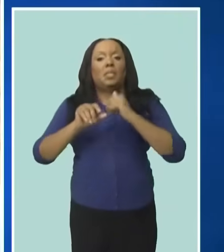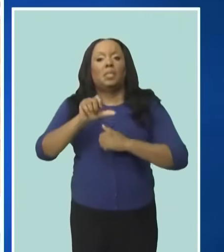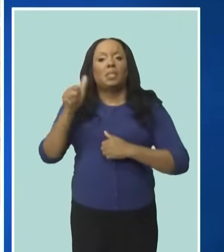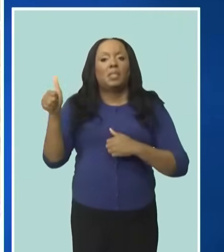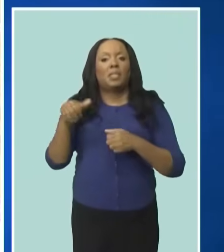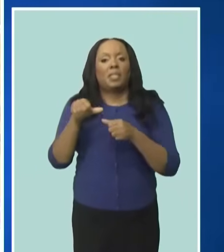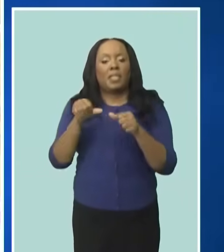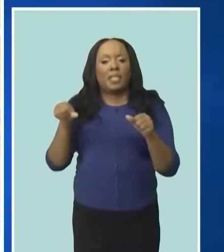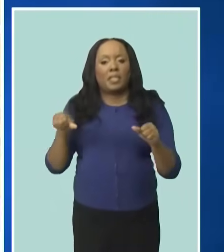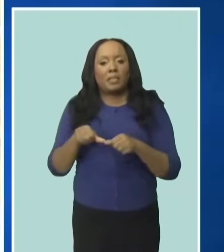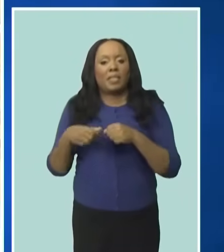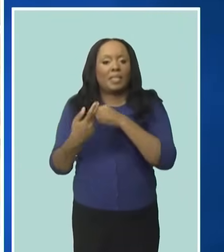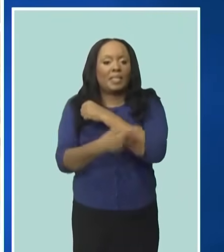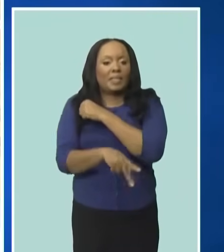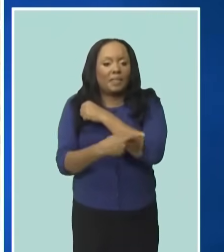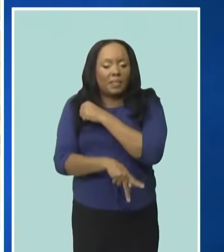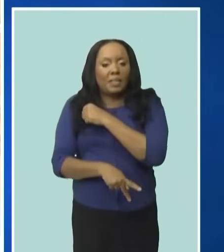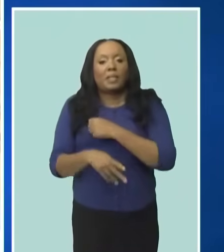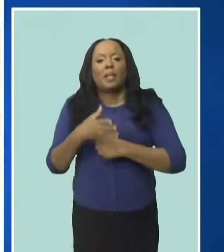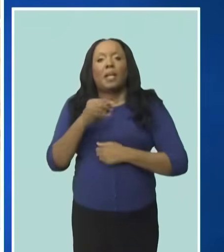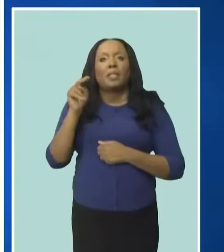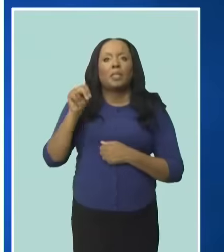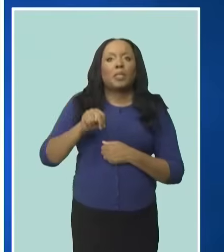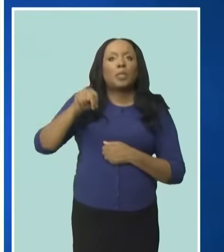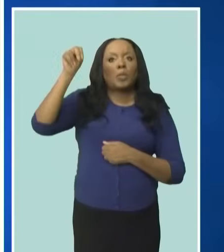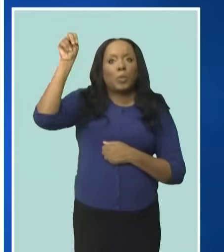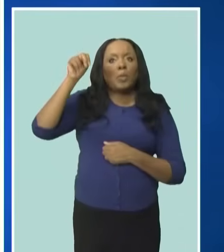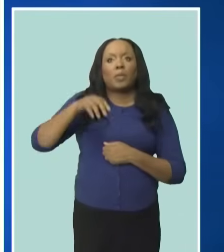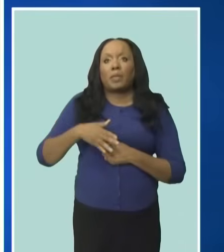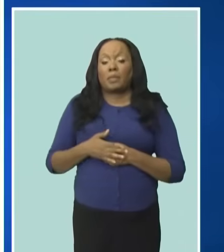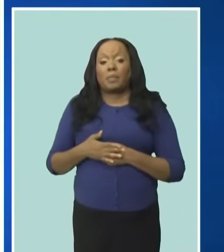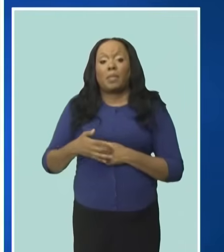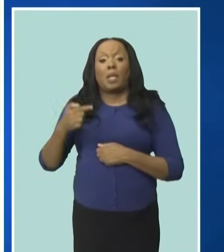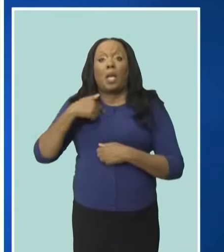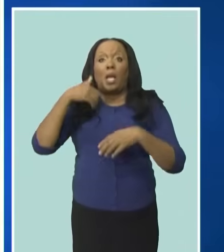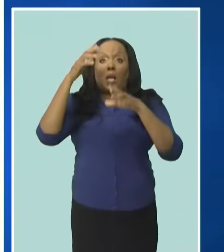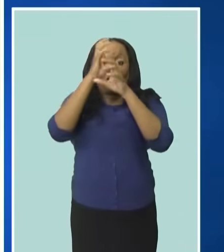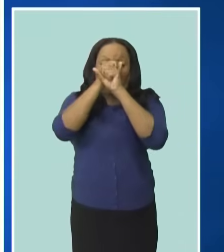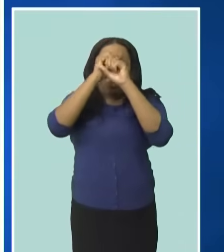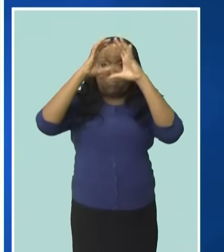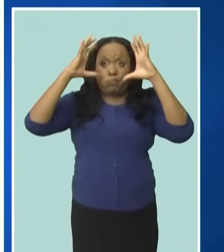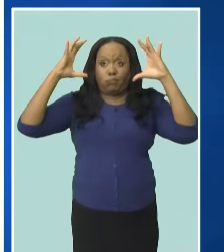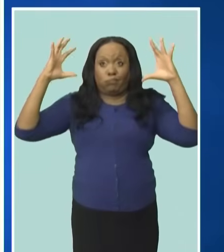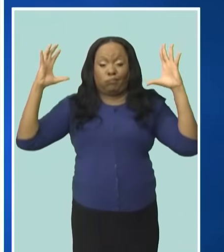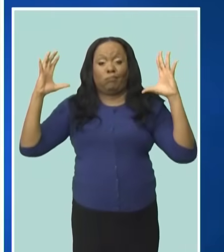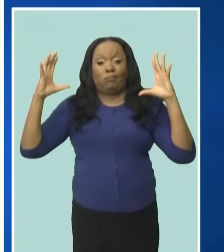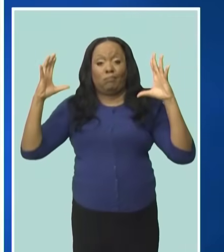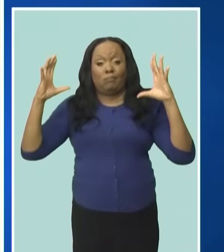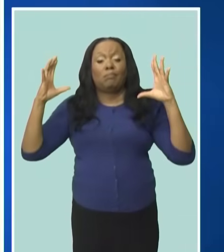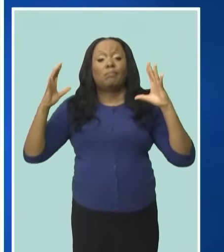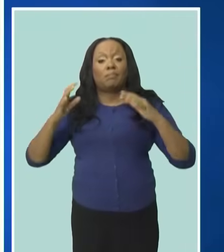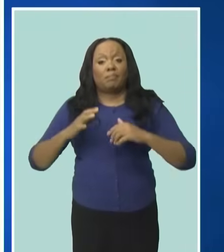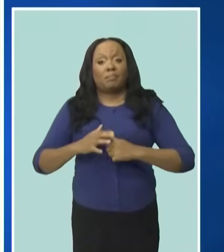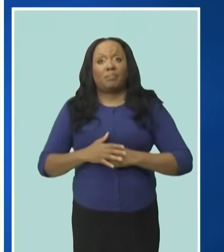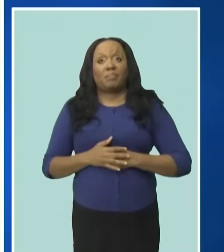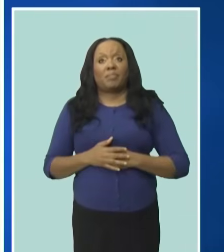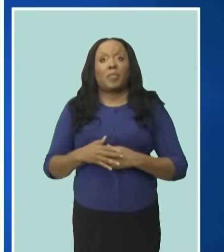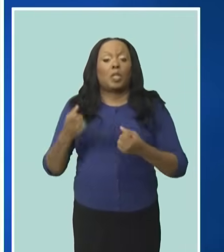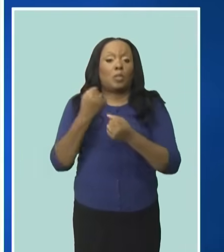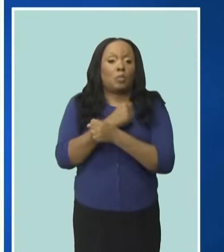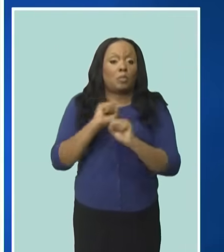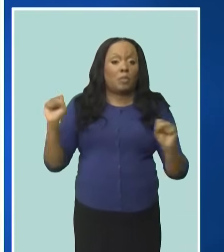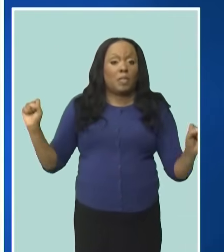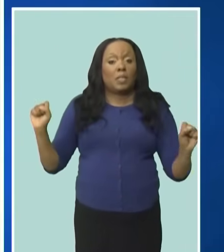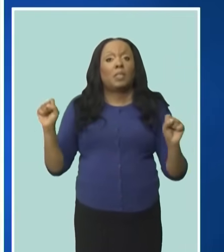in the north for simulation purposes. I envision the creation of a dedicated practical firefighting and rescue